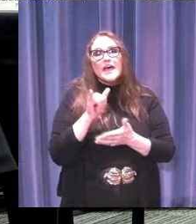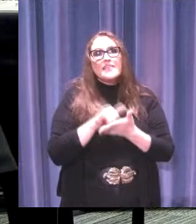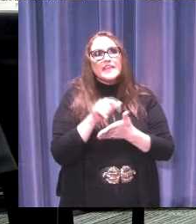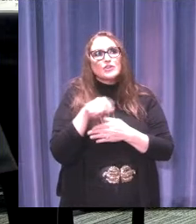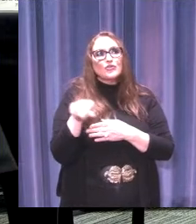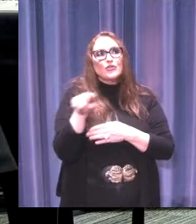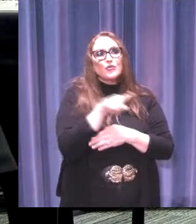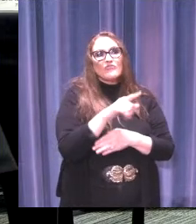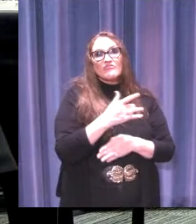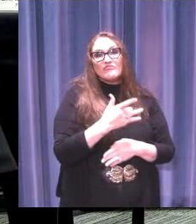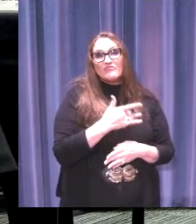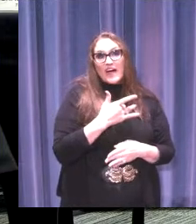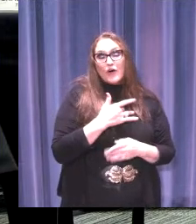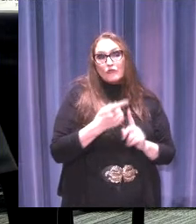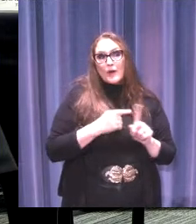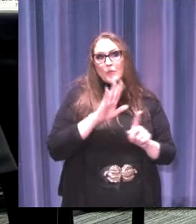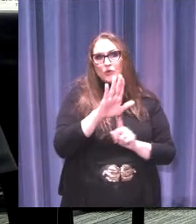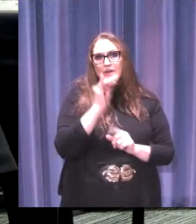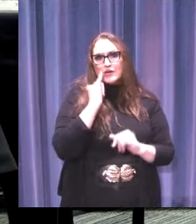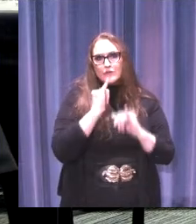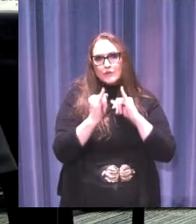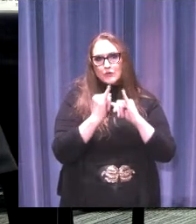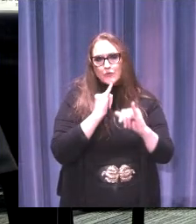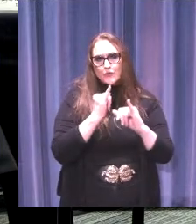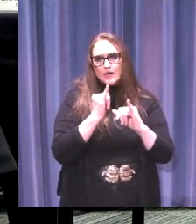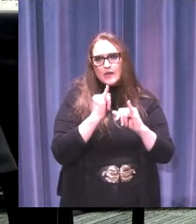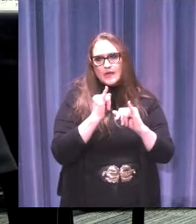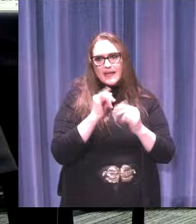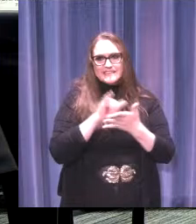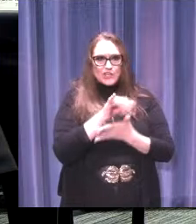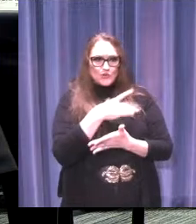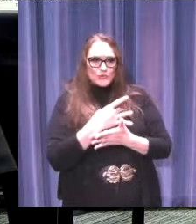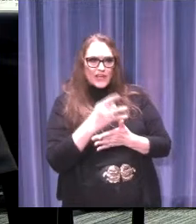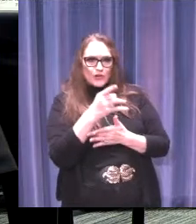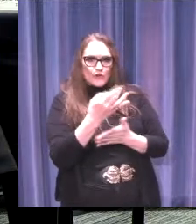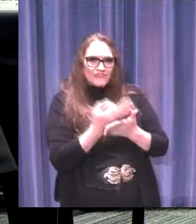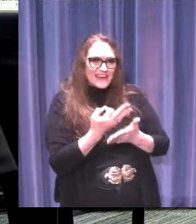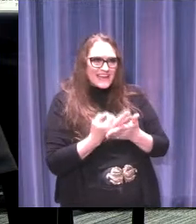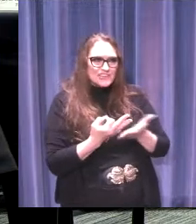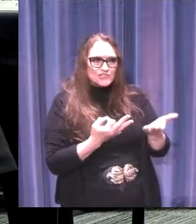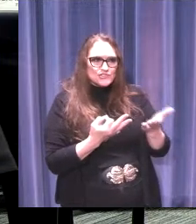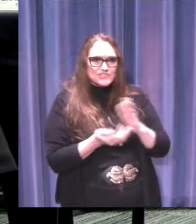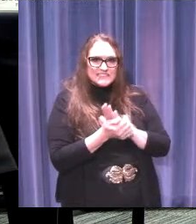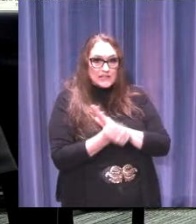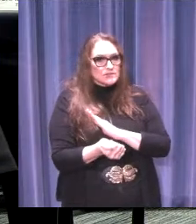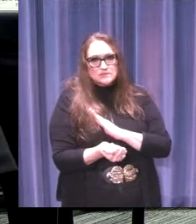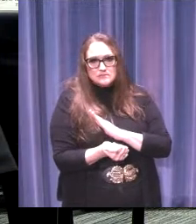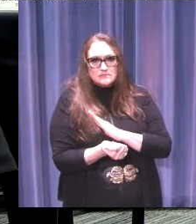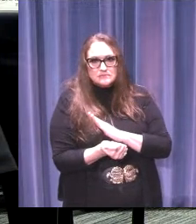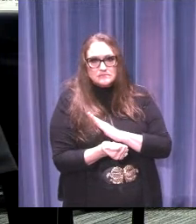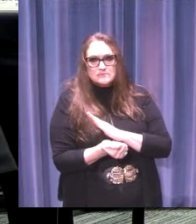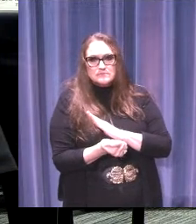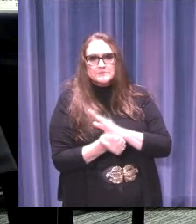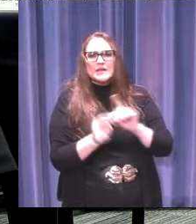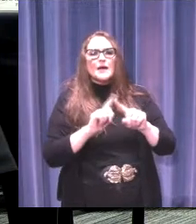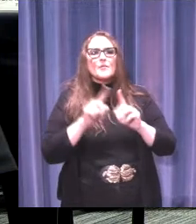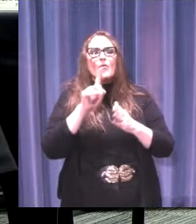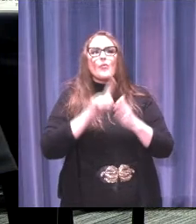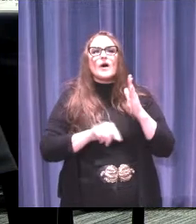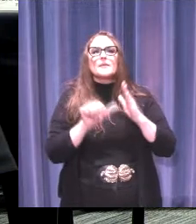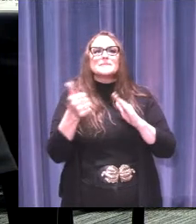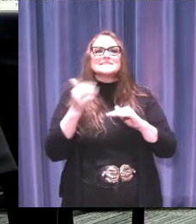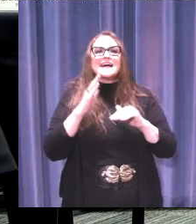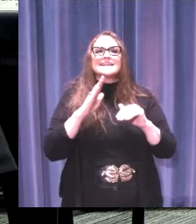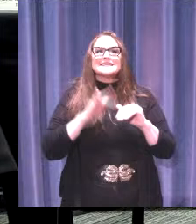you felt from her interview, beside you like her financial skills, but what beside